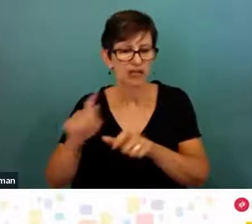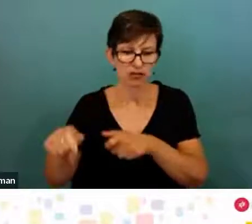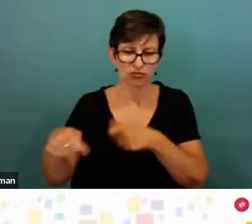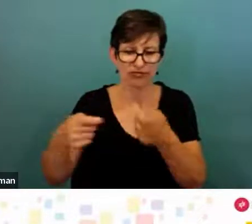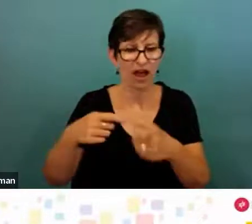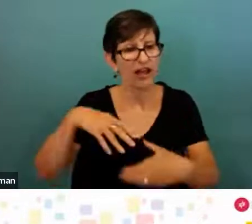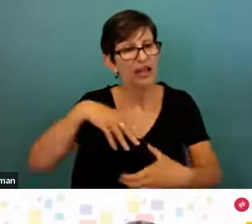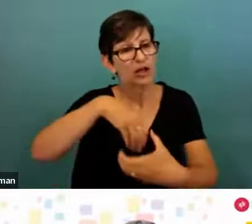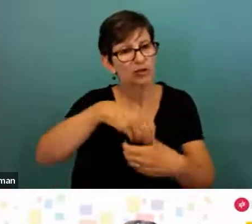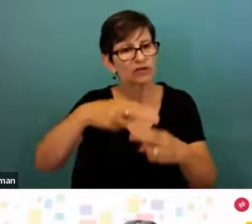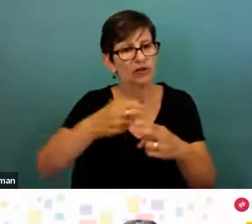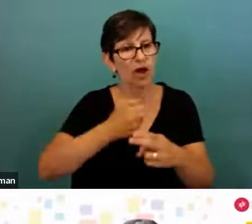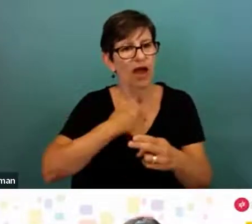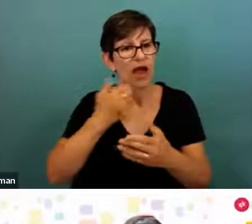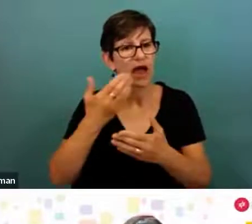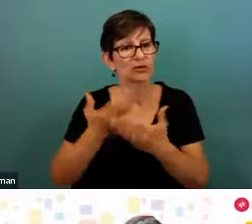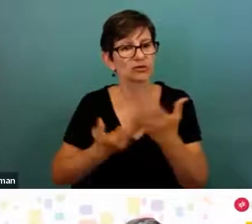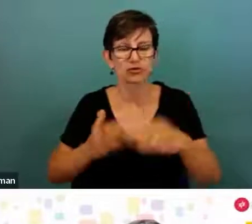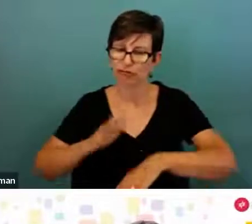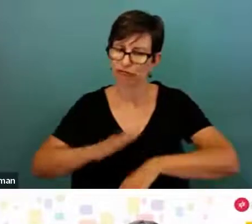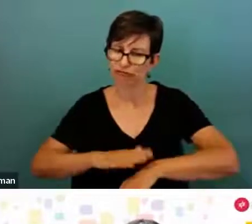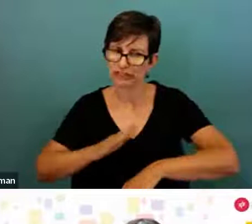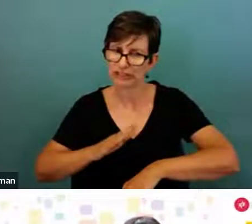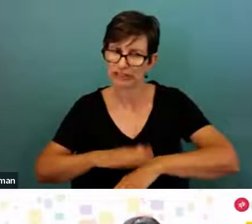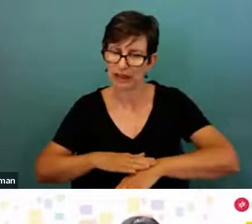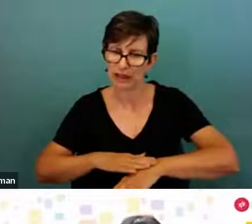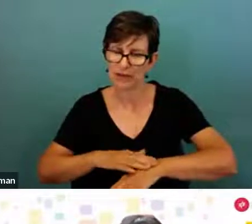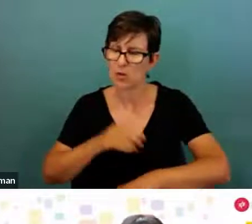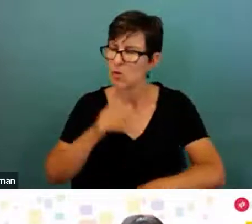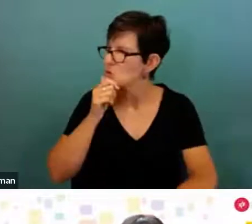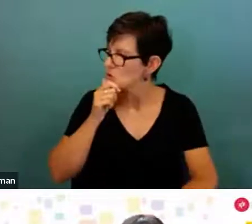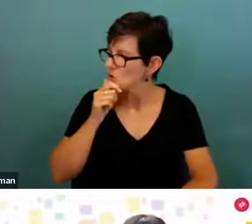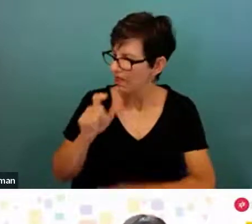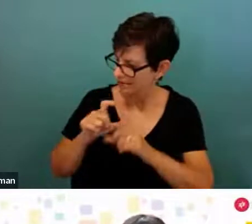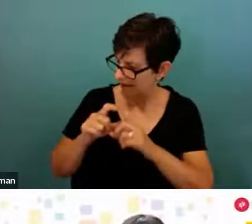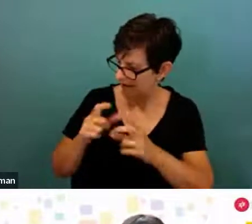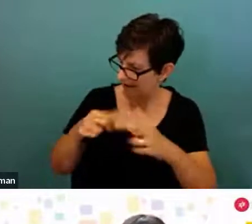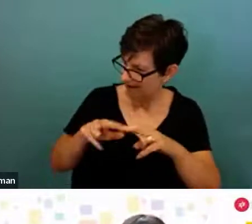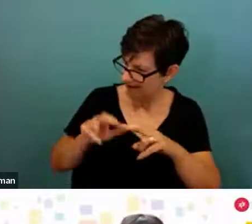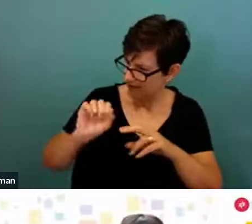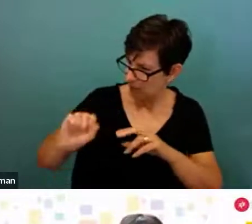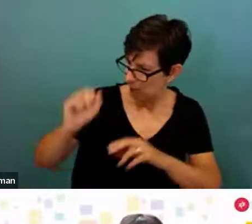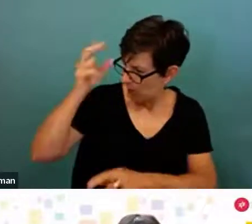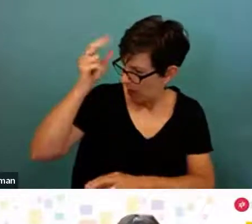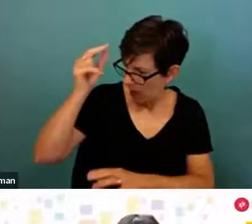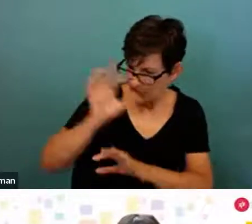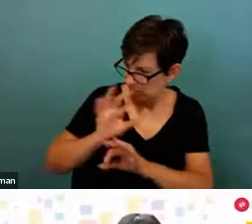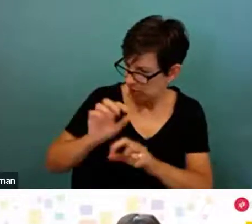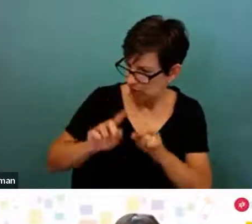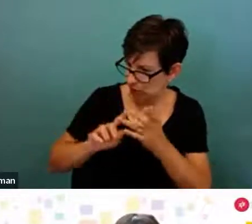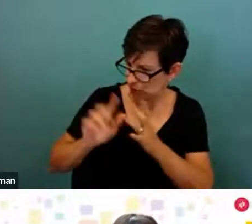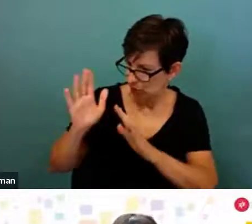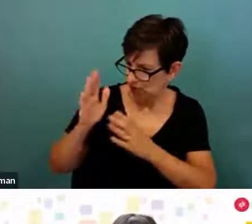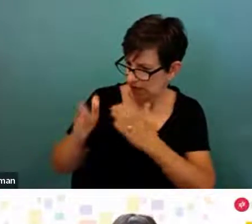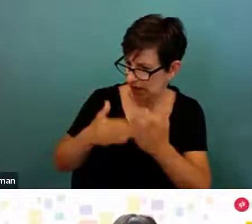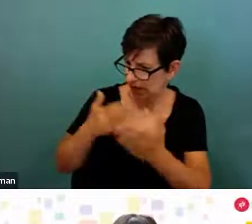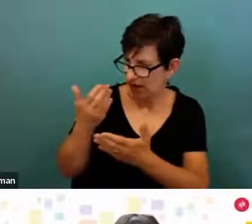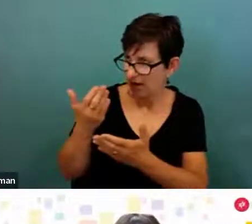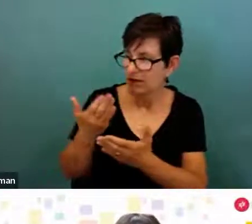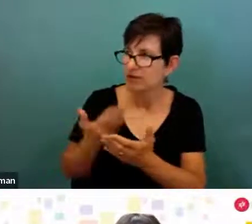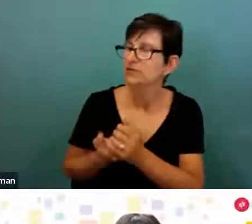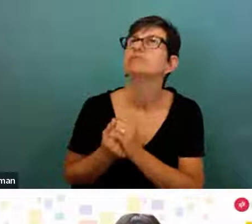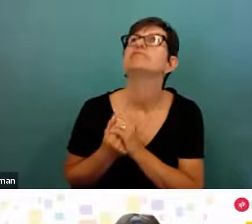So that's a hard one if the actual library is not doing an Auslan online story